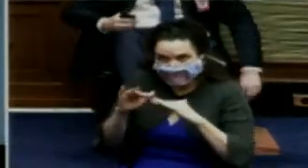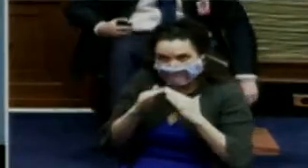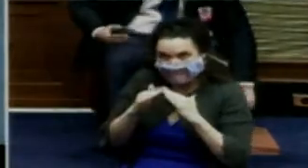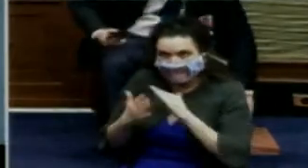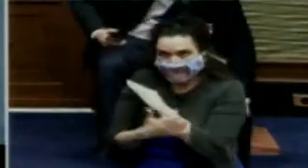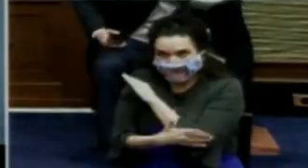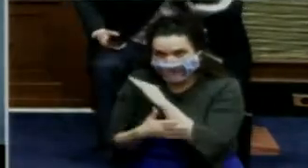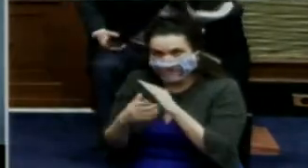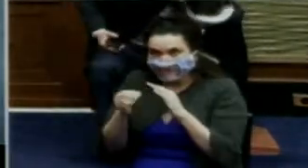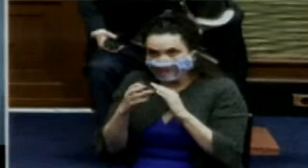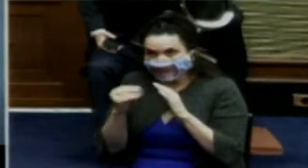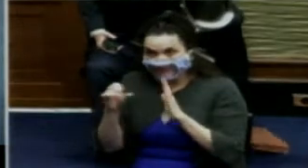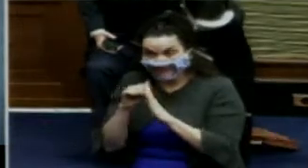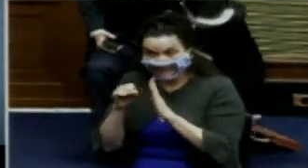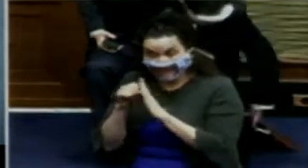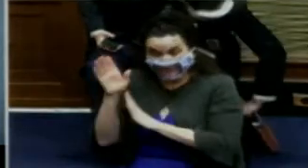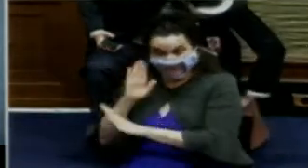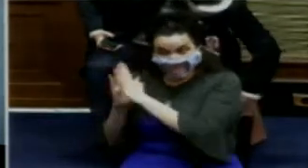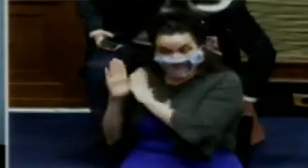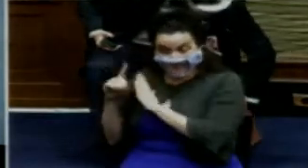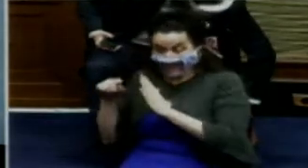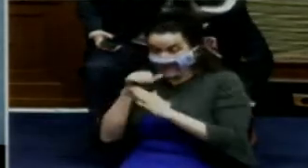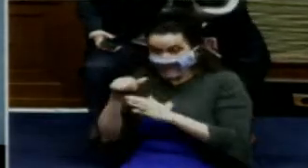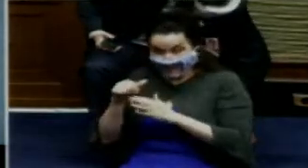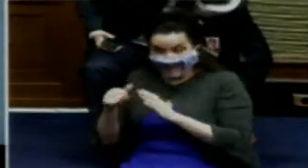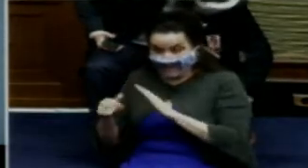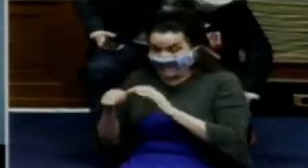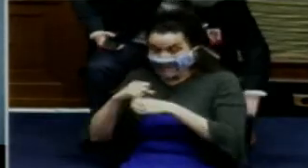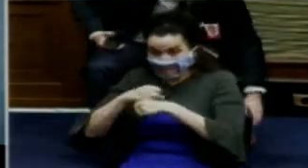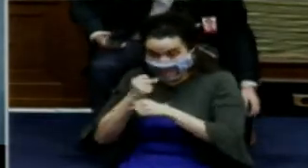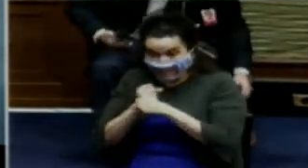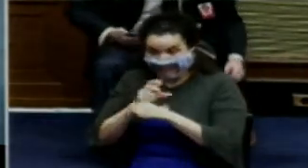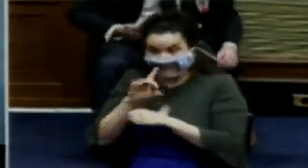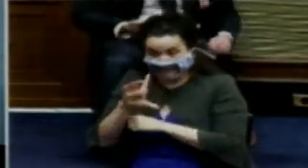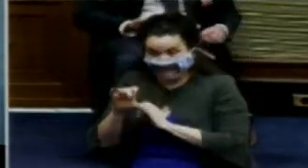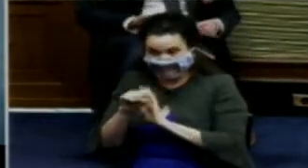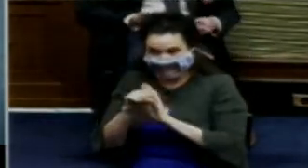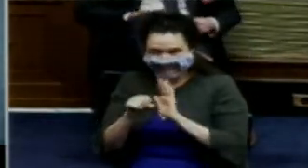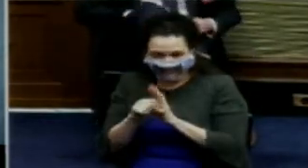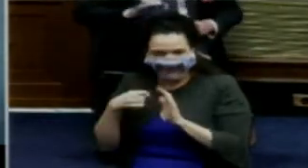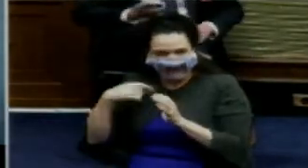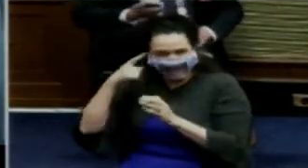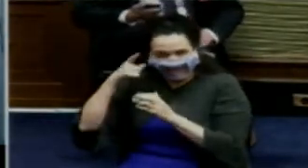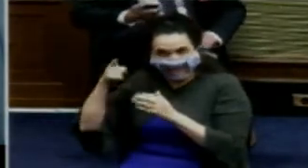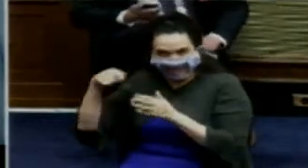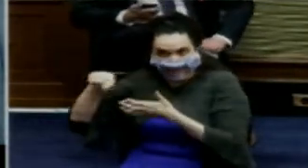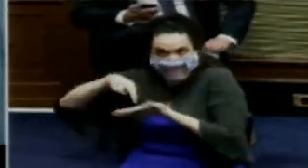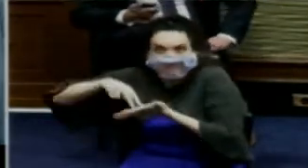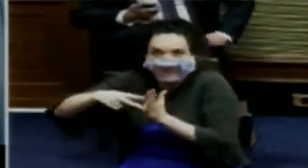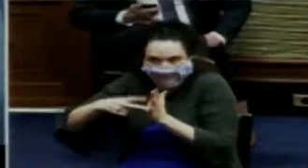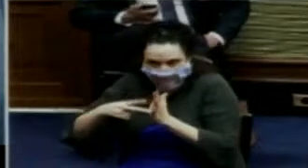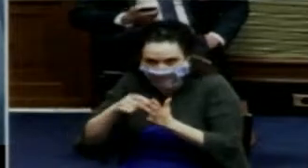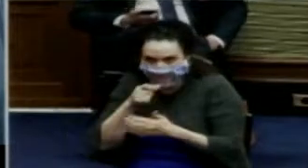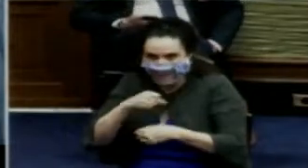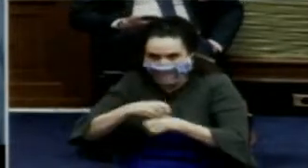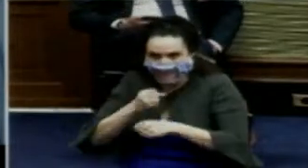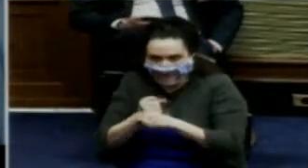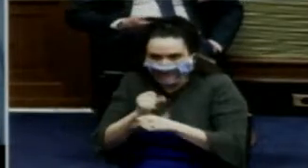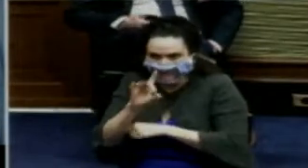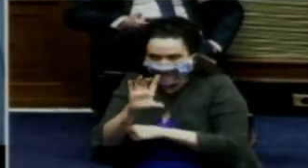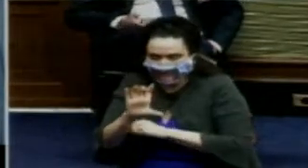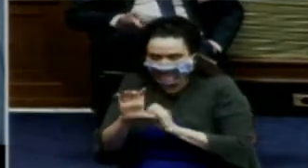state, okay? And I think that was quite intentional. All right, so let's talk about representation that you just